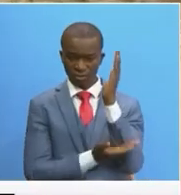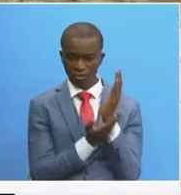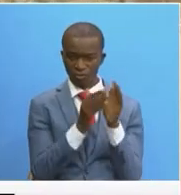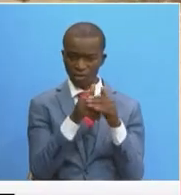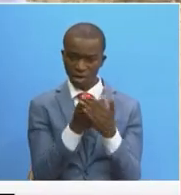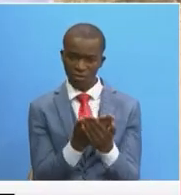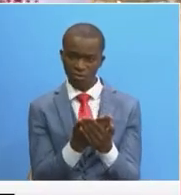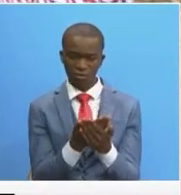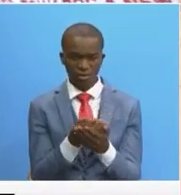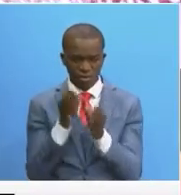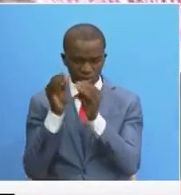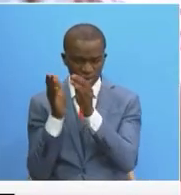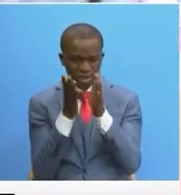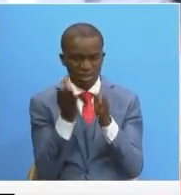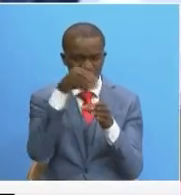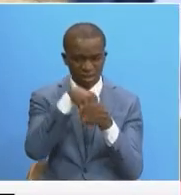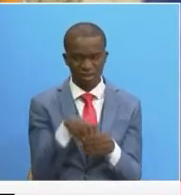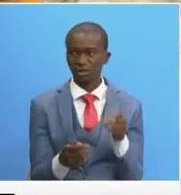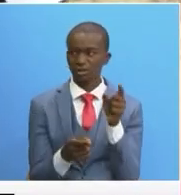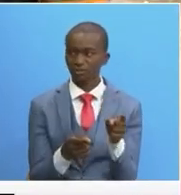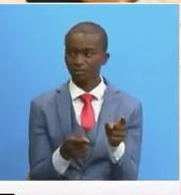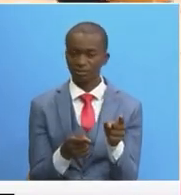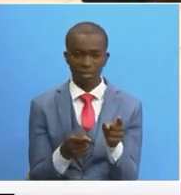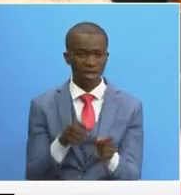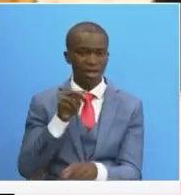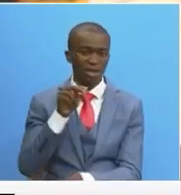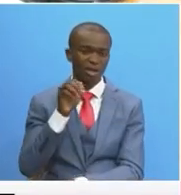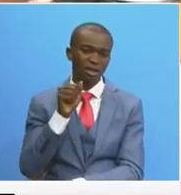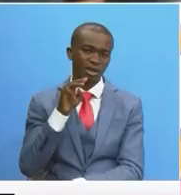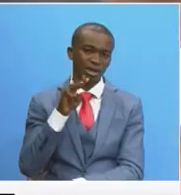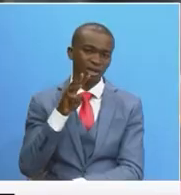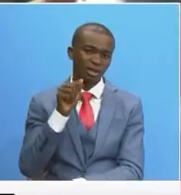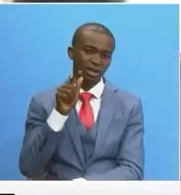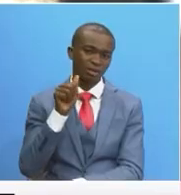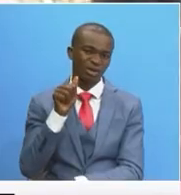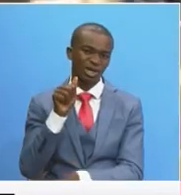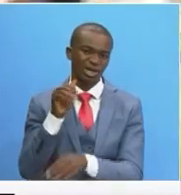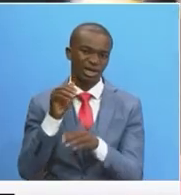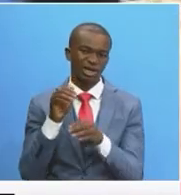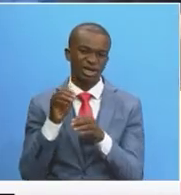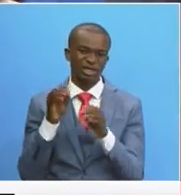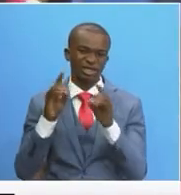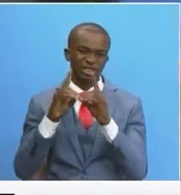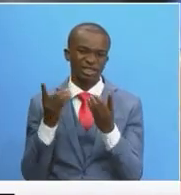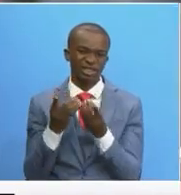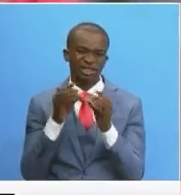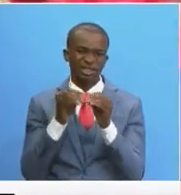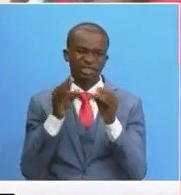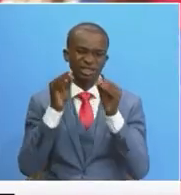from Namwala District joining the rest of the world in commemorating the 2024 Teachers'